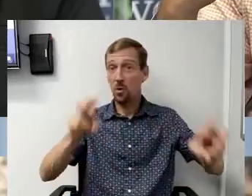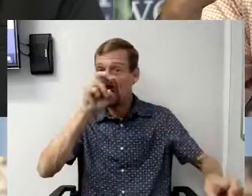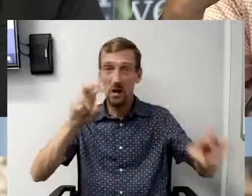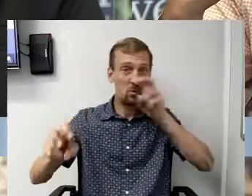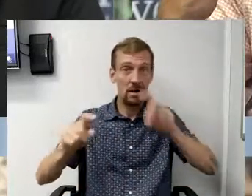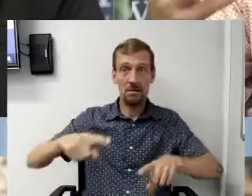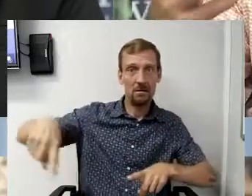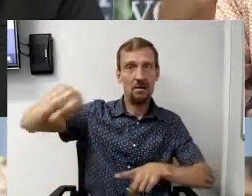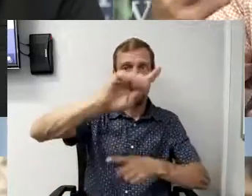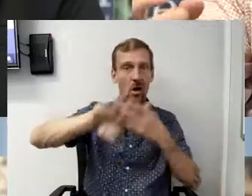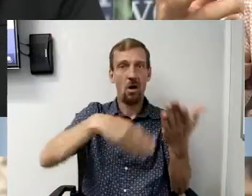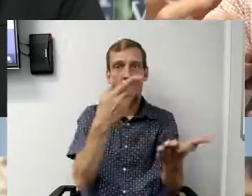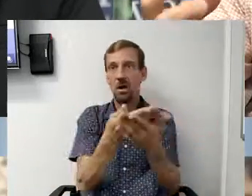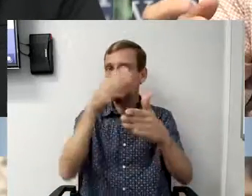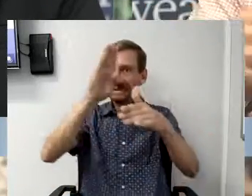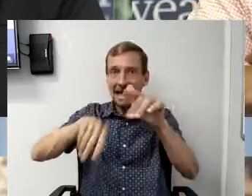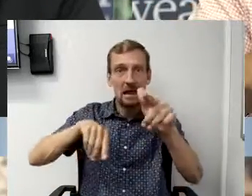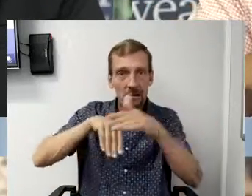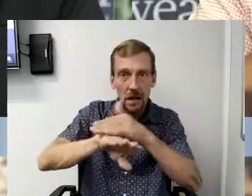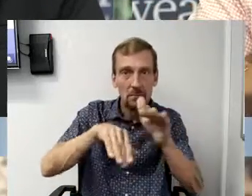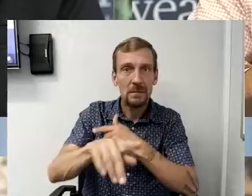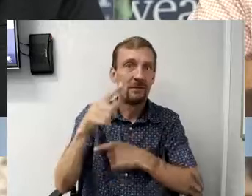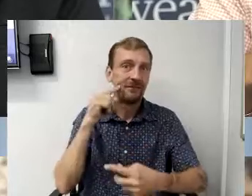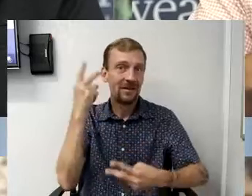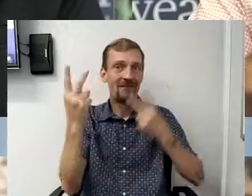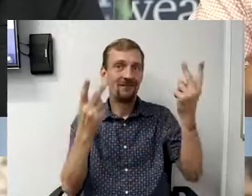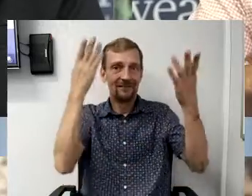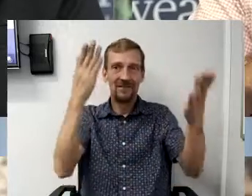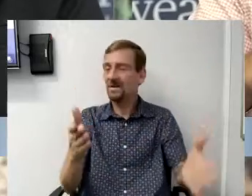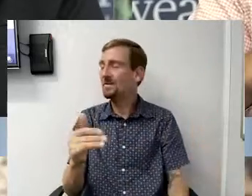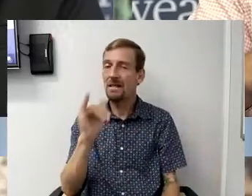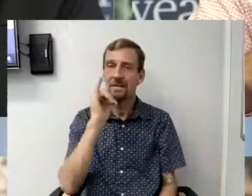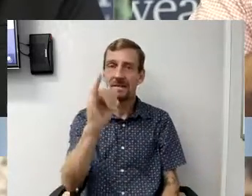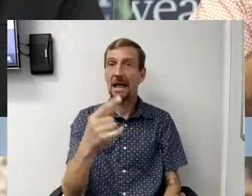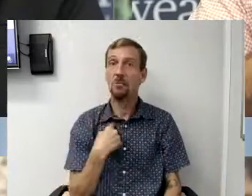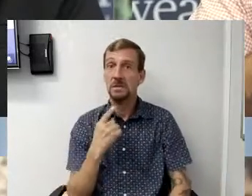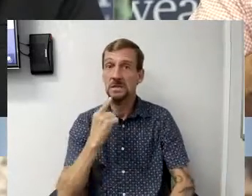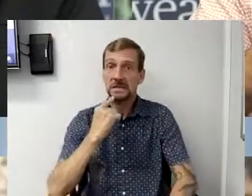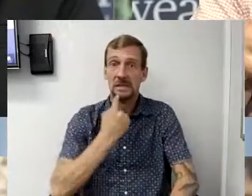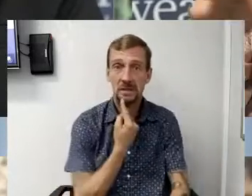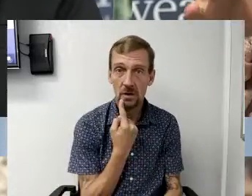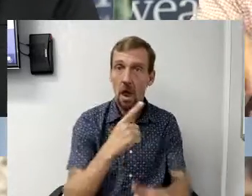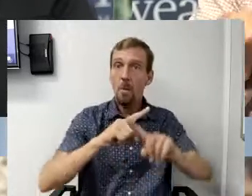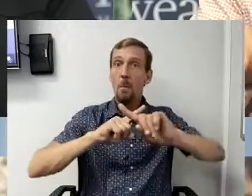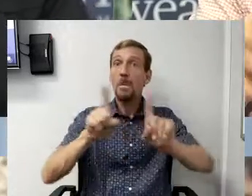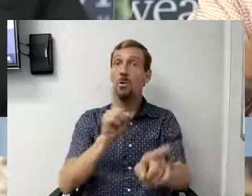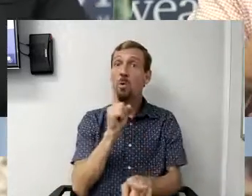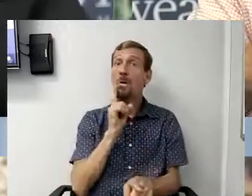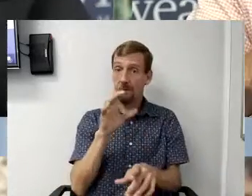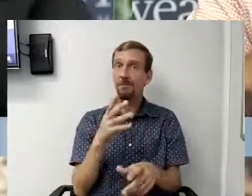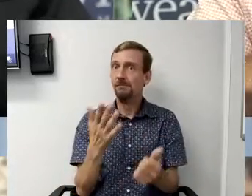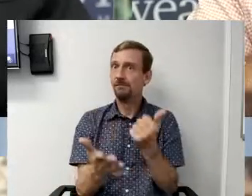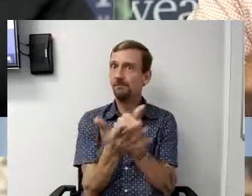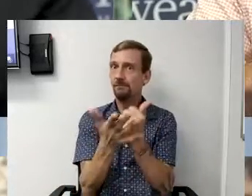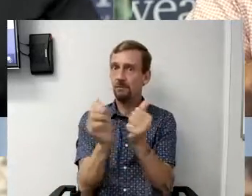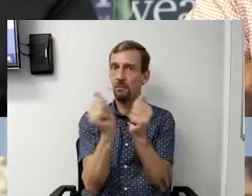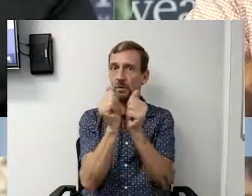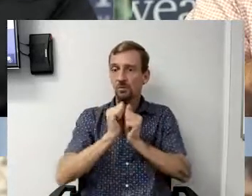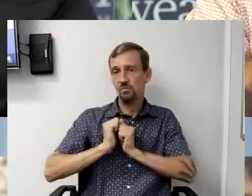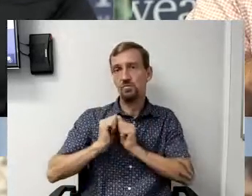very emotionally charged decision that we did not take lightly. But it has helped decrease the